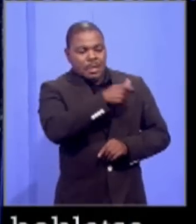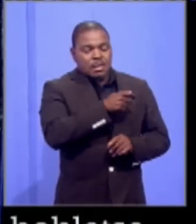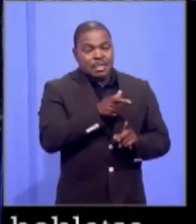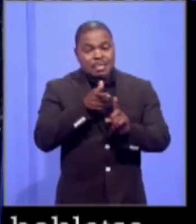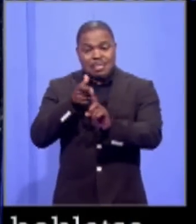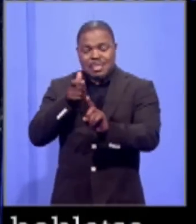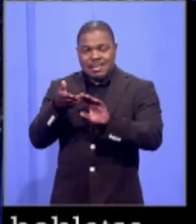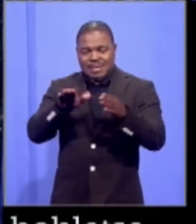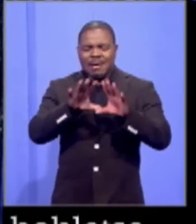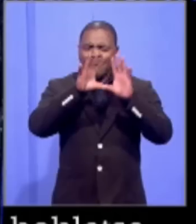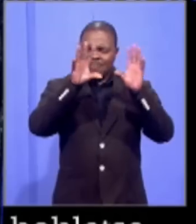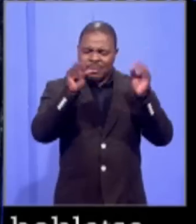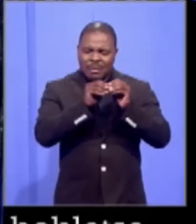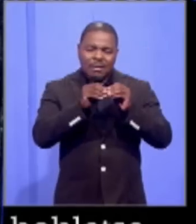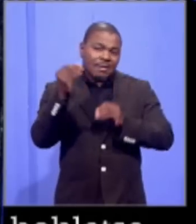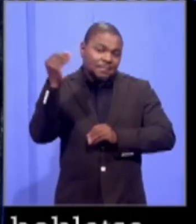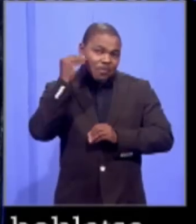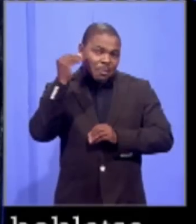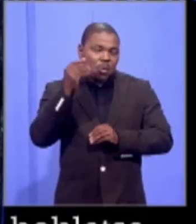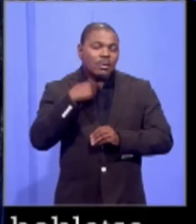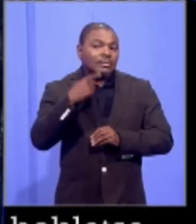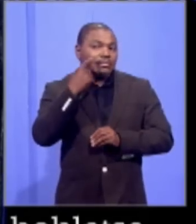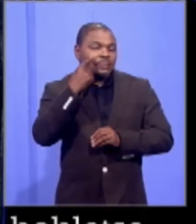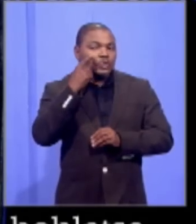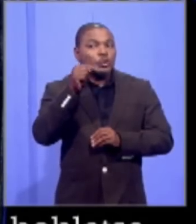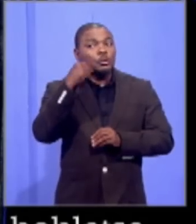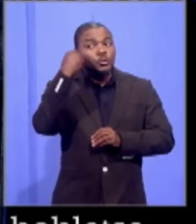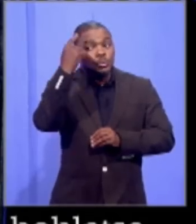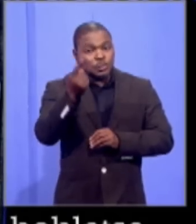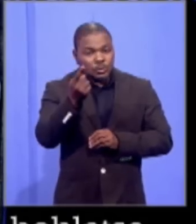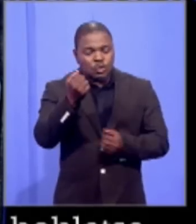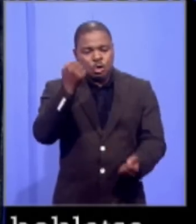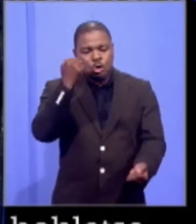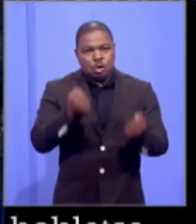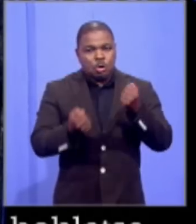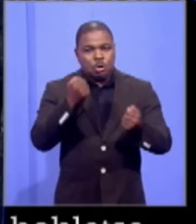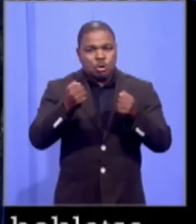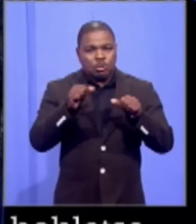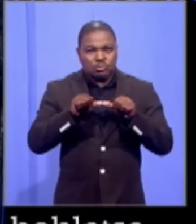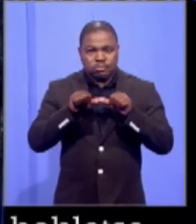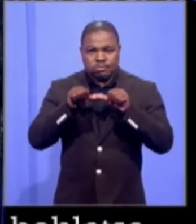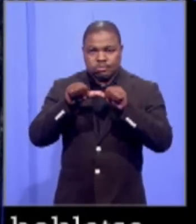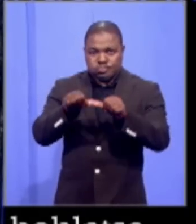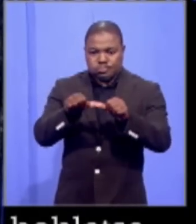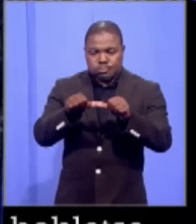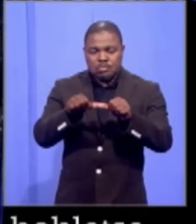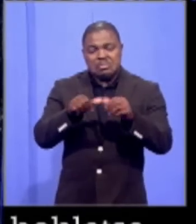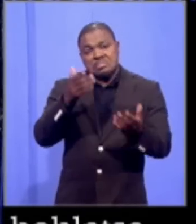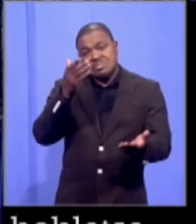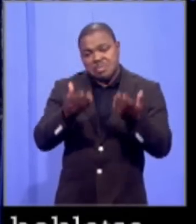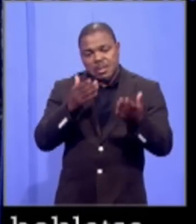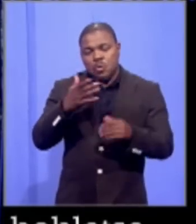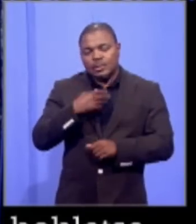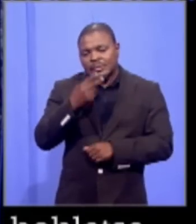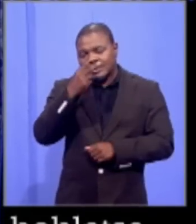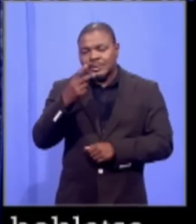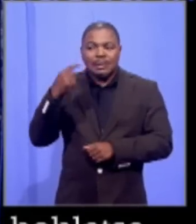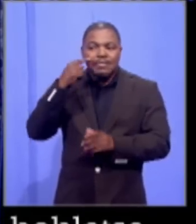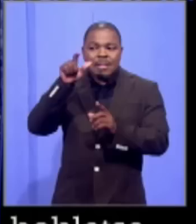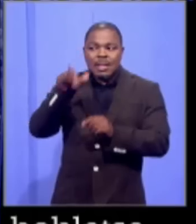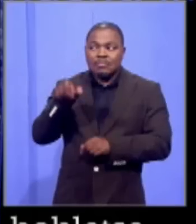patela dintlha tšeo ka moka re lebeletše gore o sa ge kgorotsheko e tšwela pele go tla bitšiwa